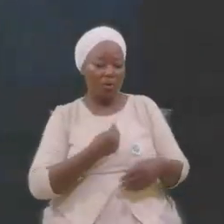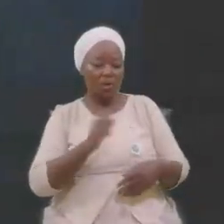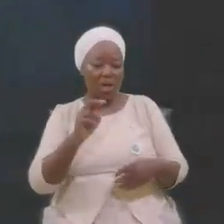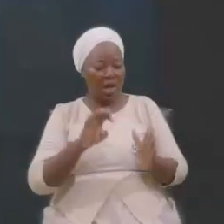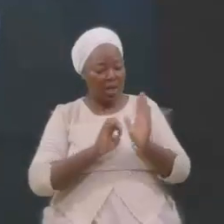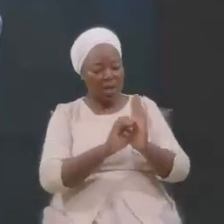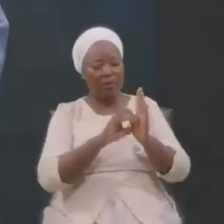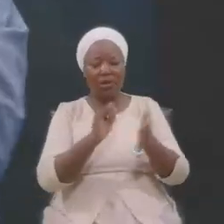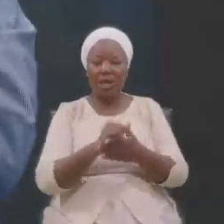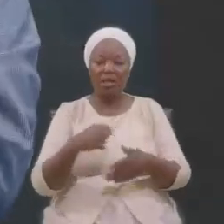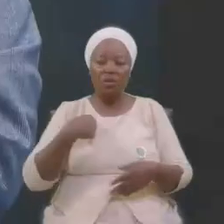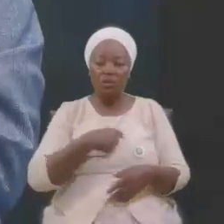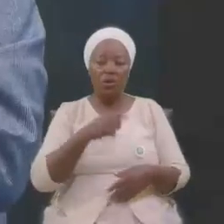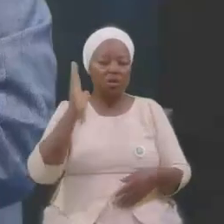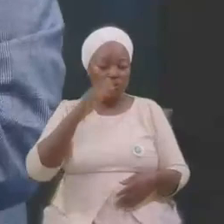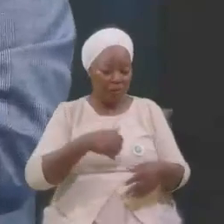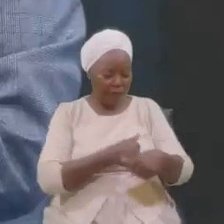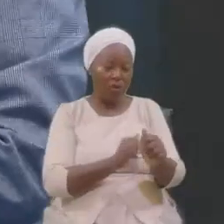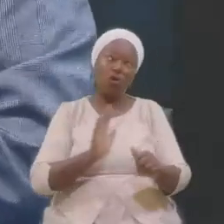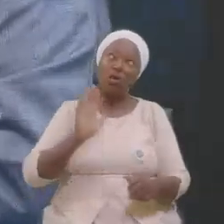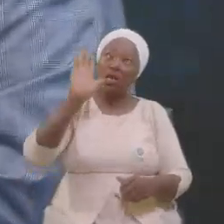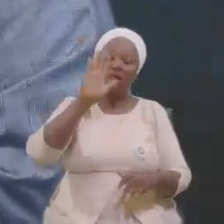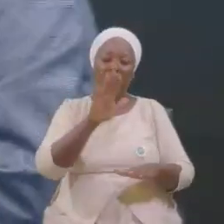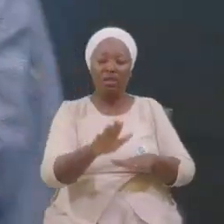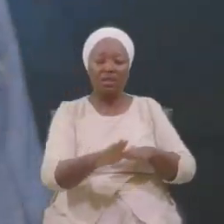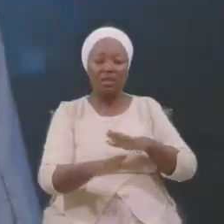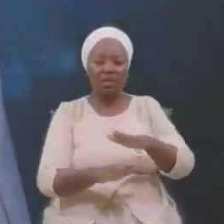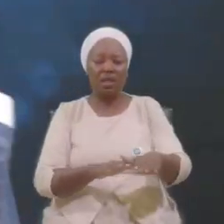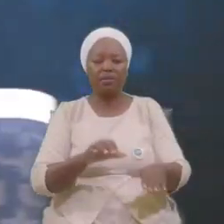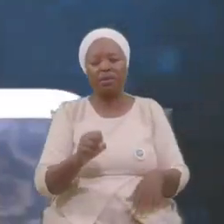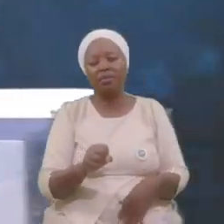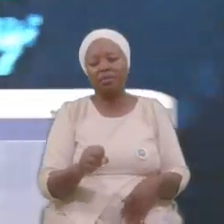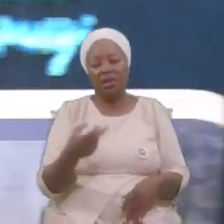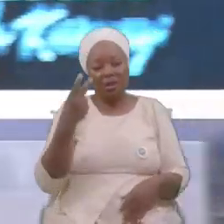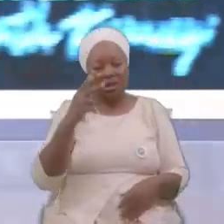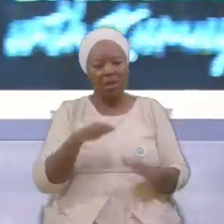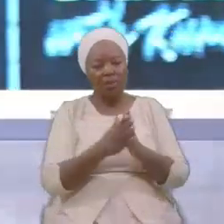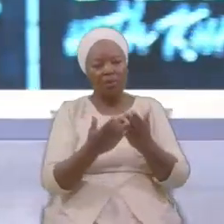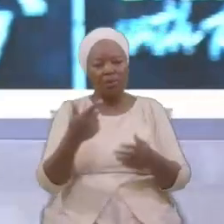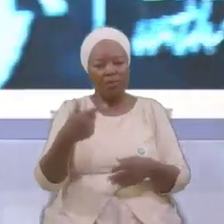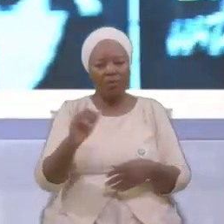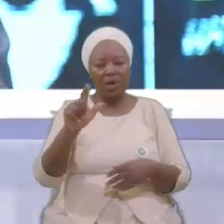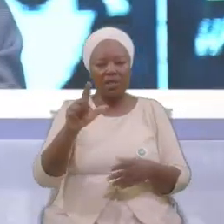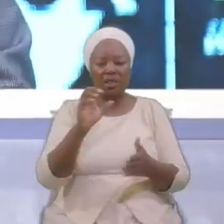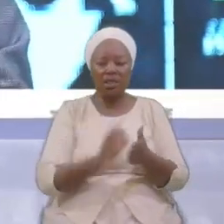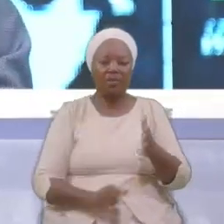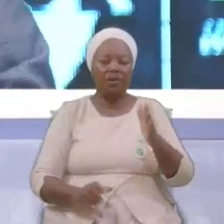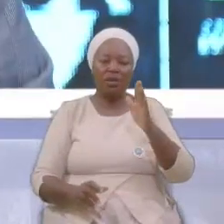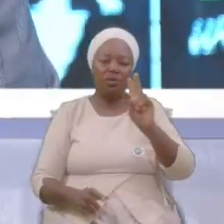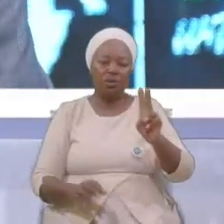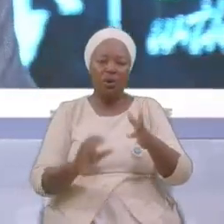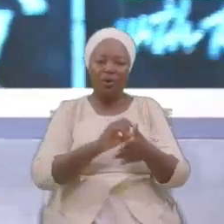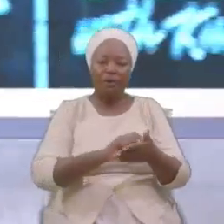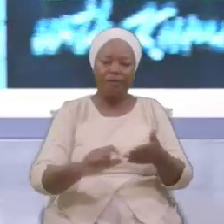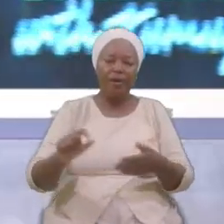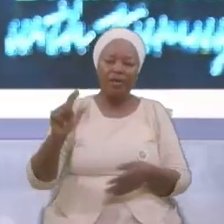follow his steps. It tells us in Galatians chapter 2, and I'm reading here from verse